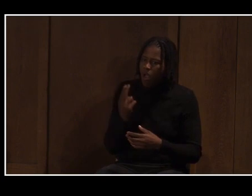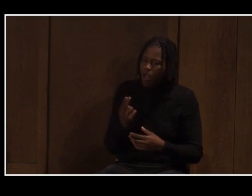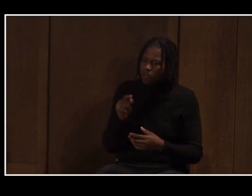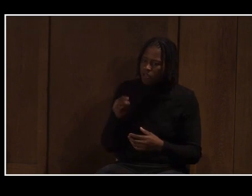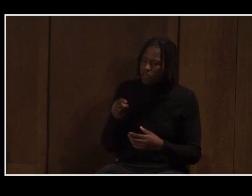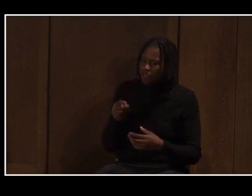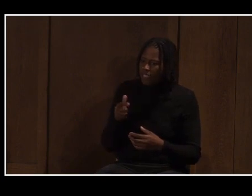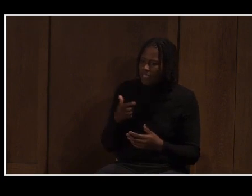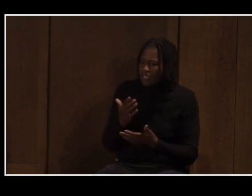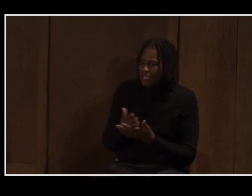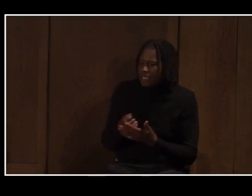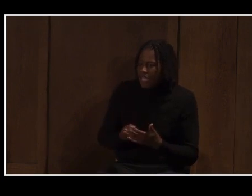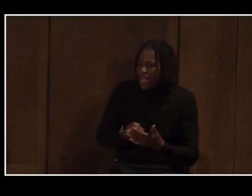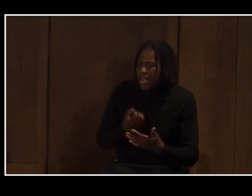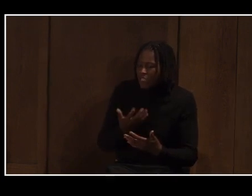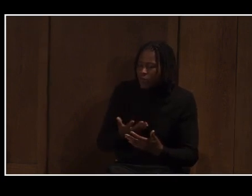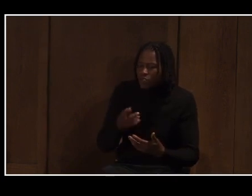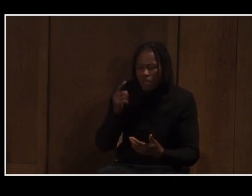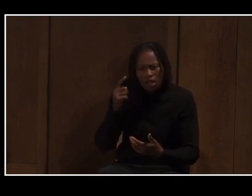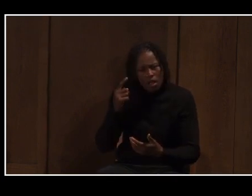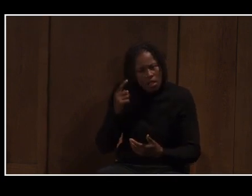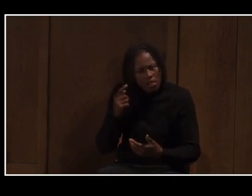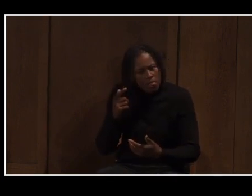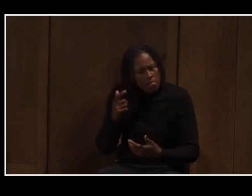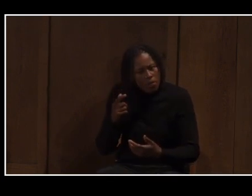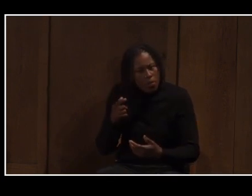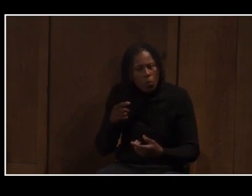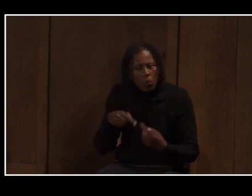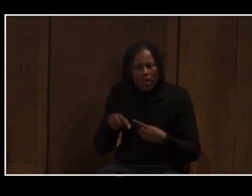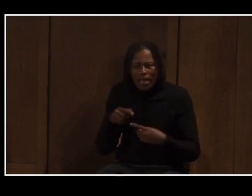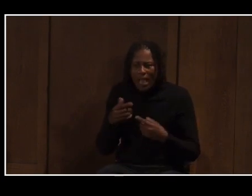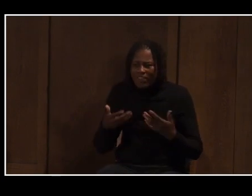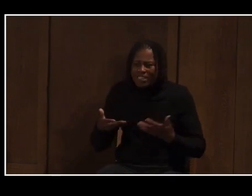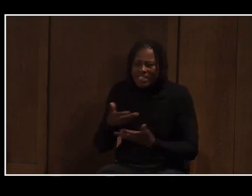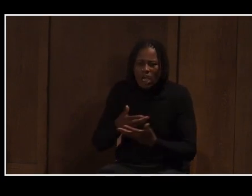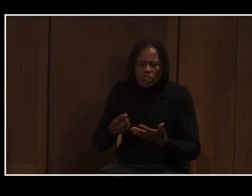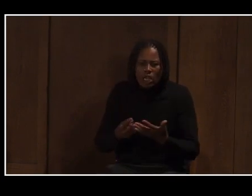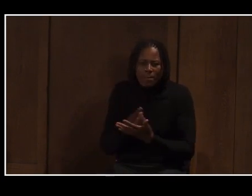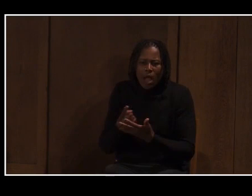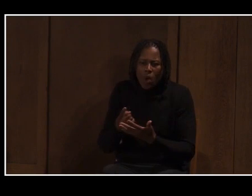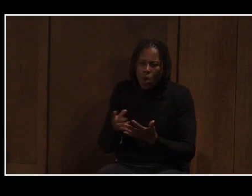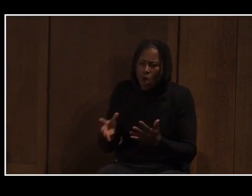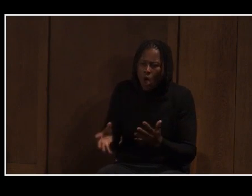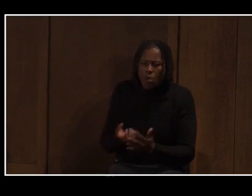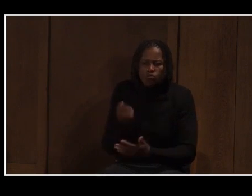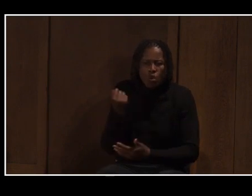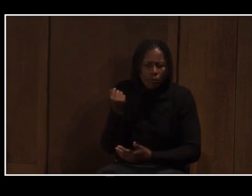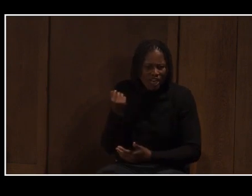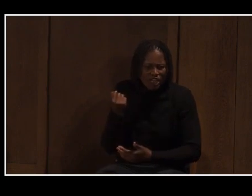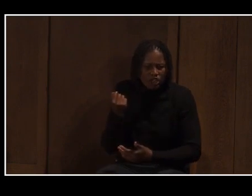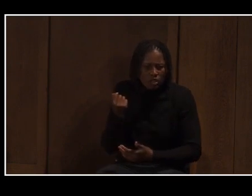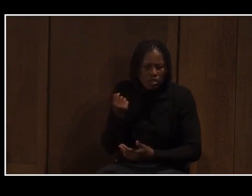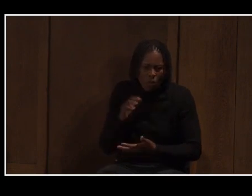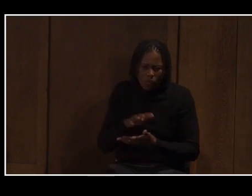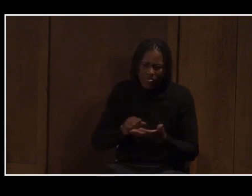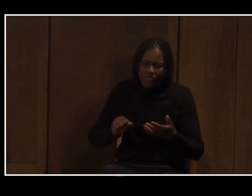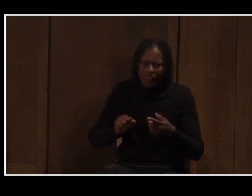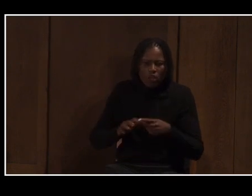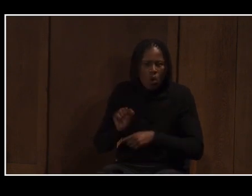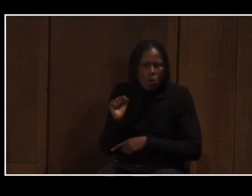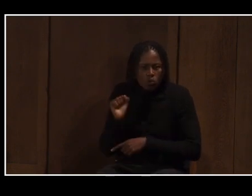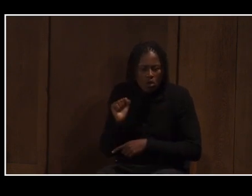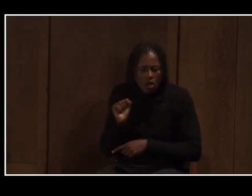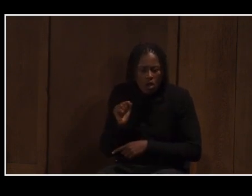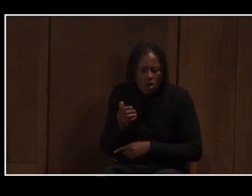there is a discussion to be had about ambivalence and appropriation, which we've all talked about, but we haven't really got down to that, the idea